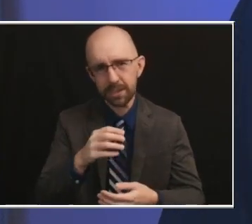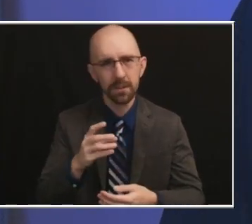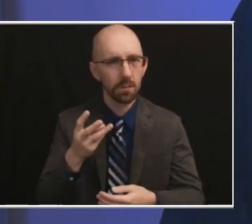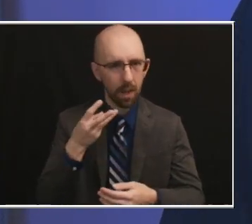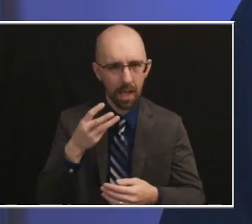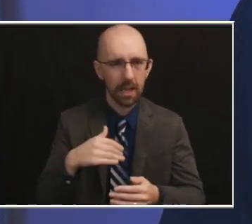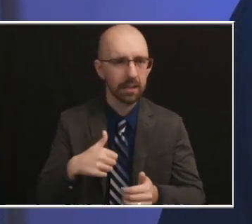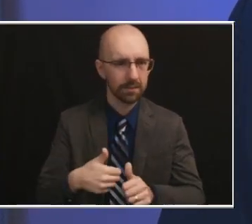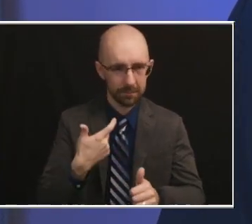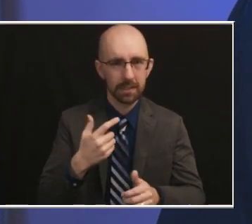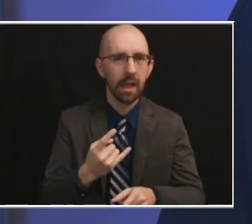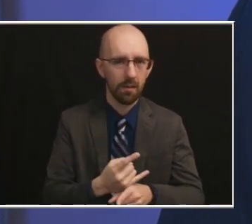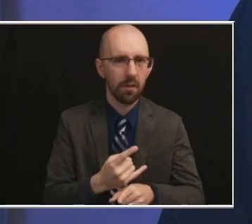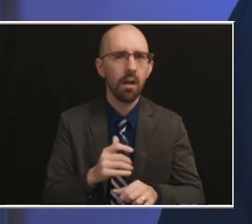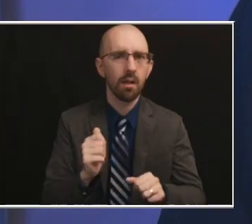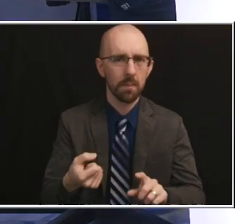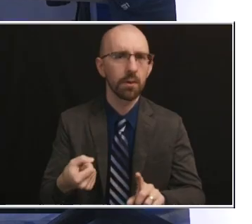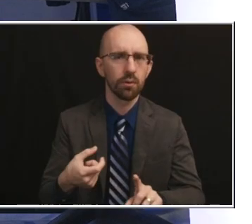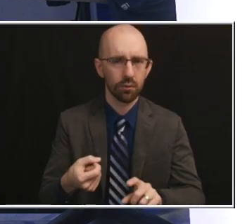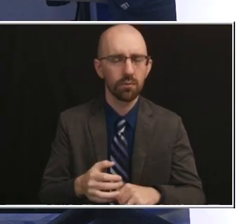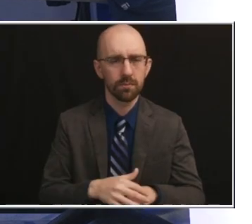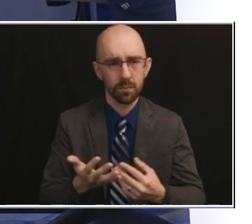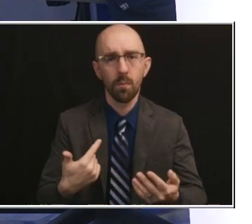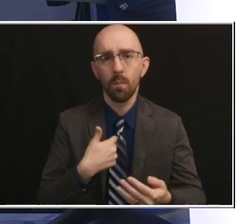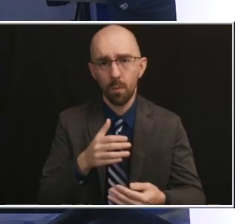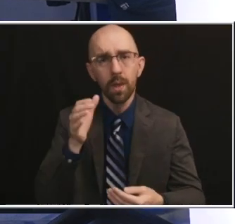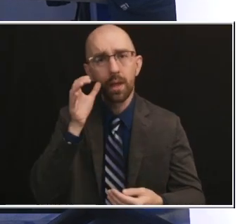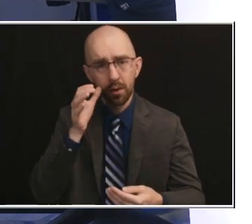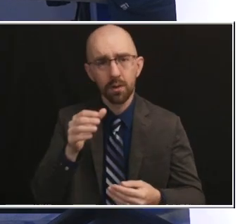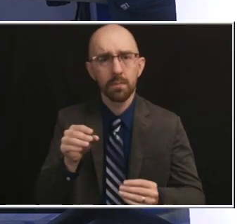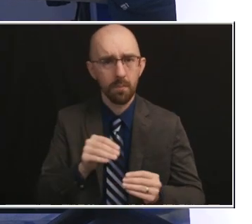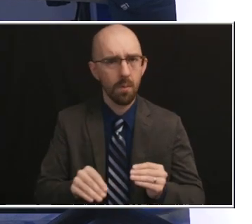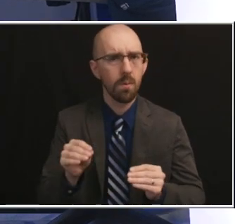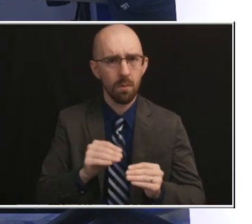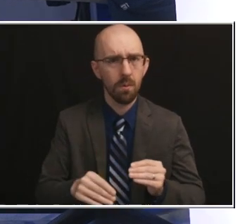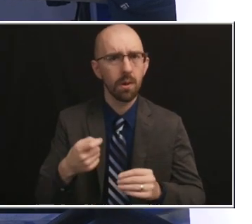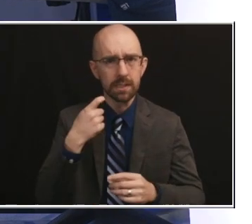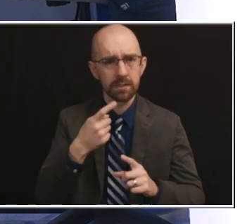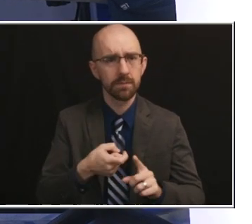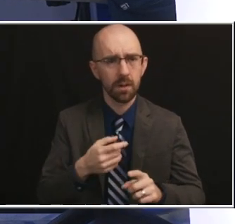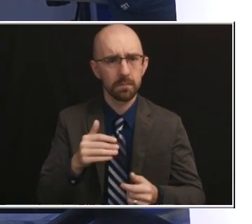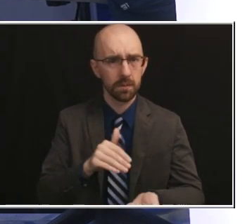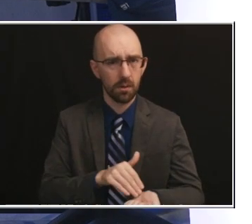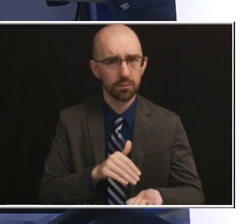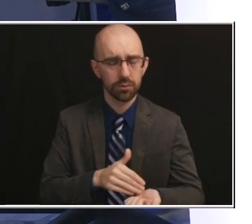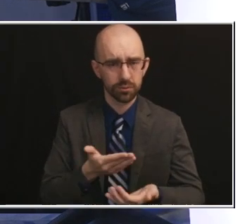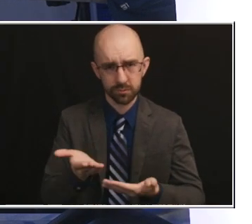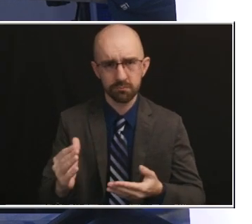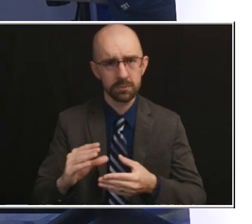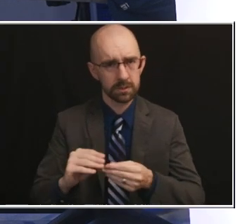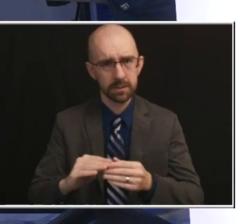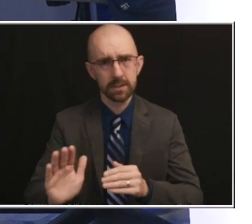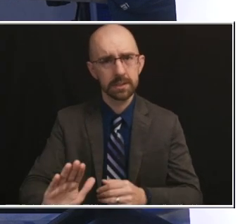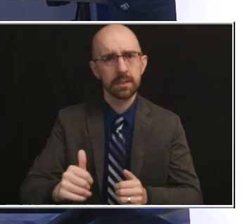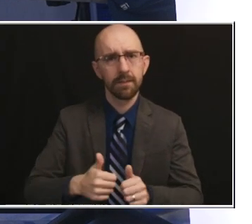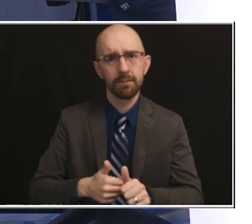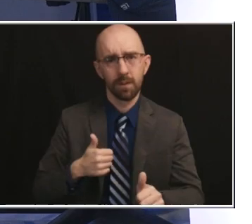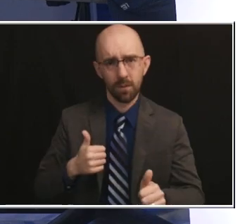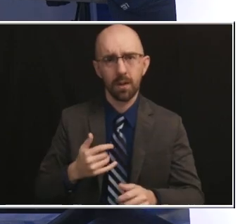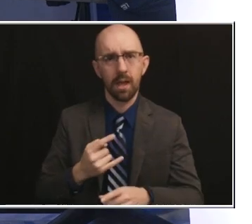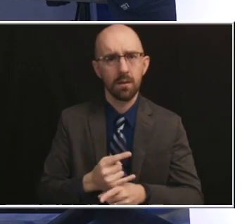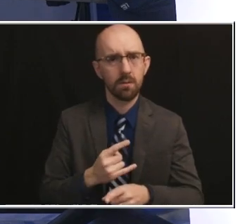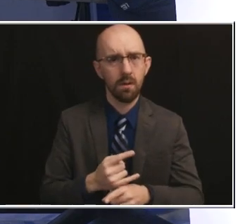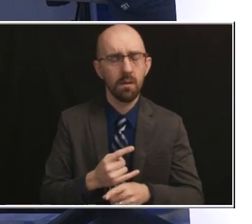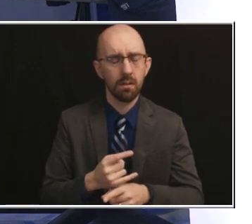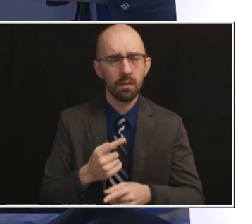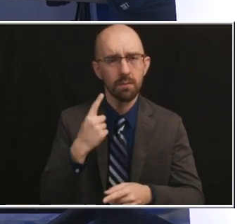can be a trigger. Which is what we hear general, more and more from neurologists. Neurologists are saying stay away from alcohol for all